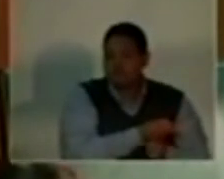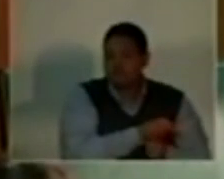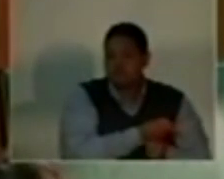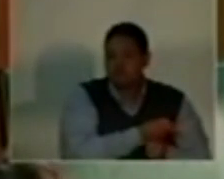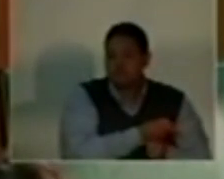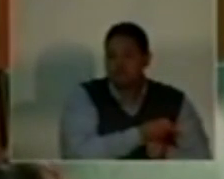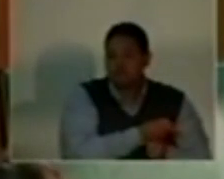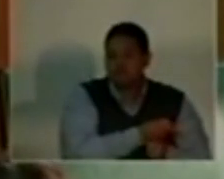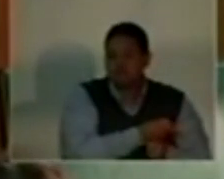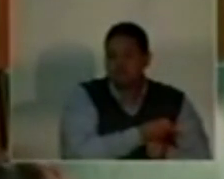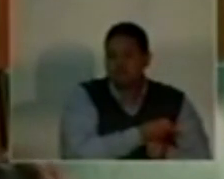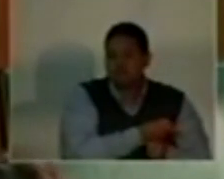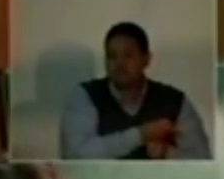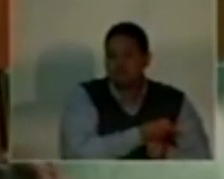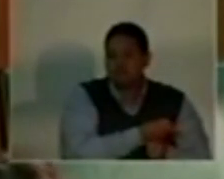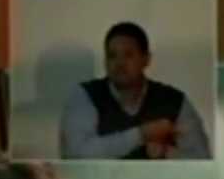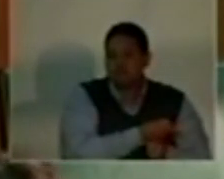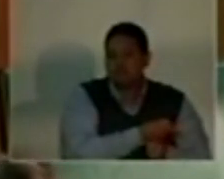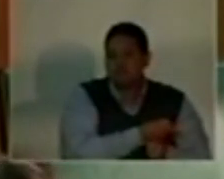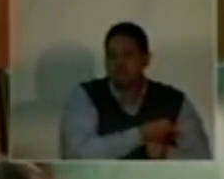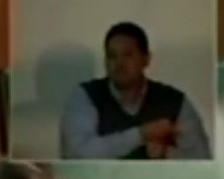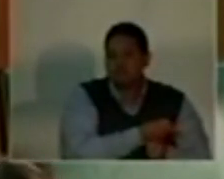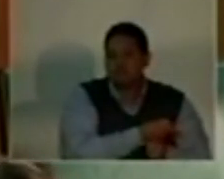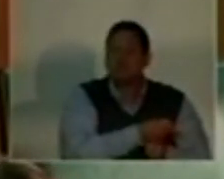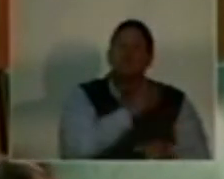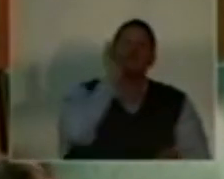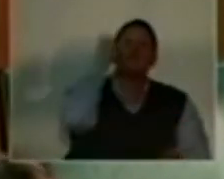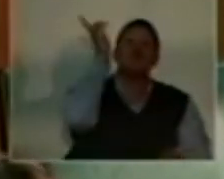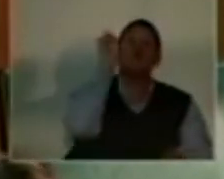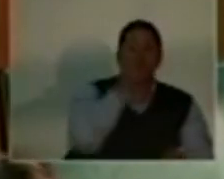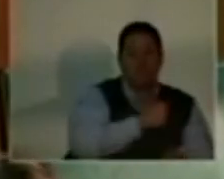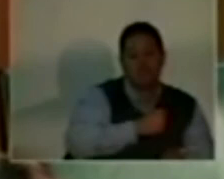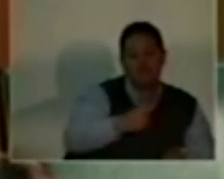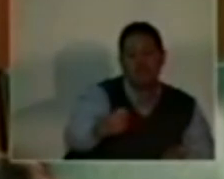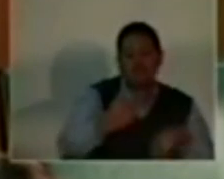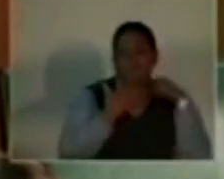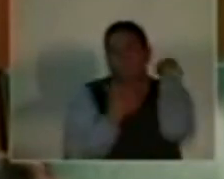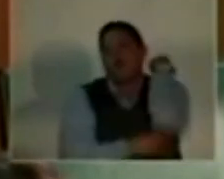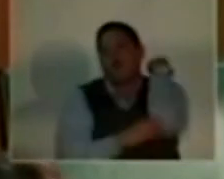they are likely to be placed in poor schools.